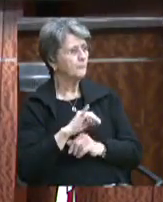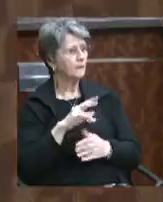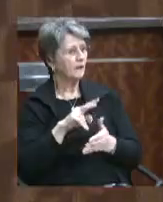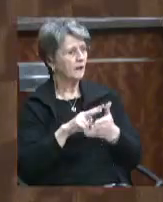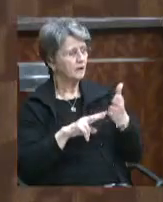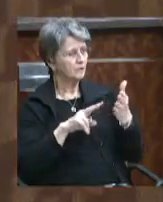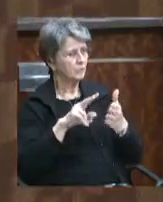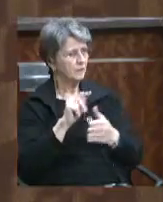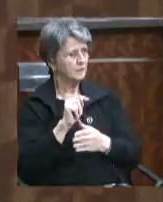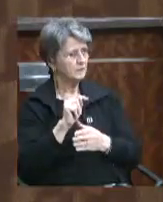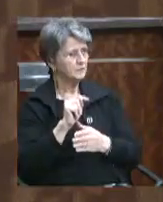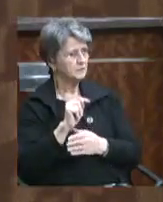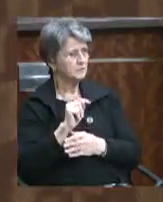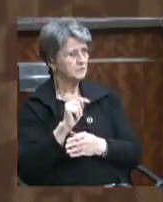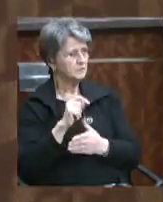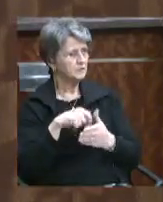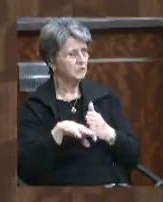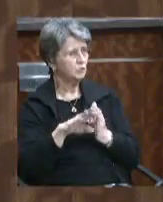resolution into the record.